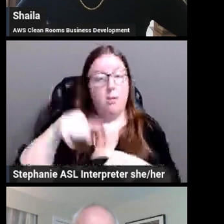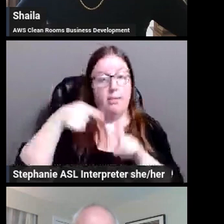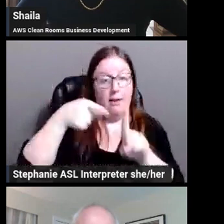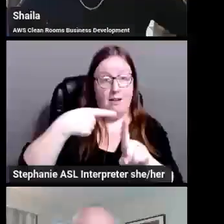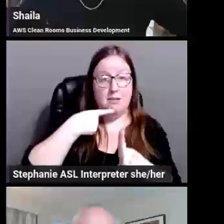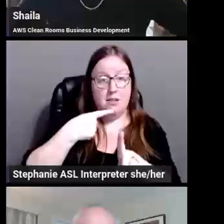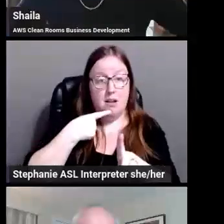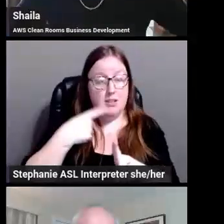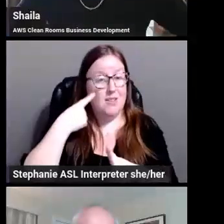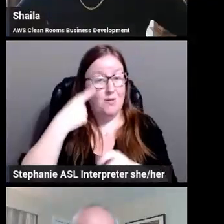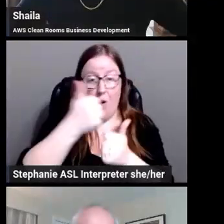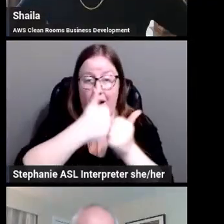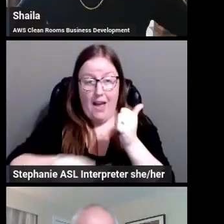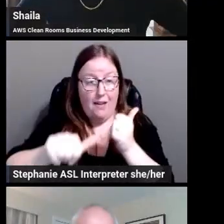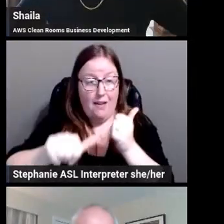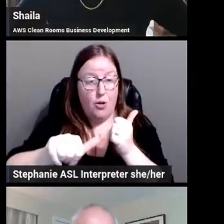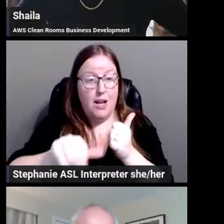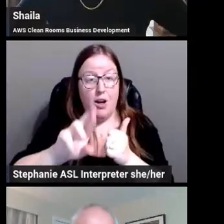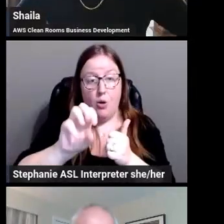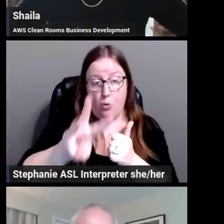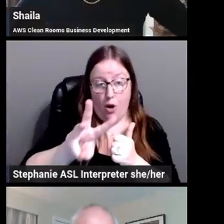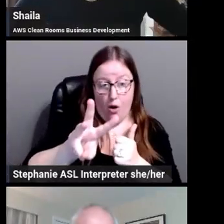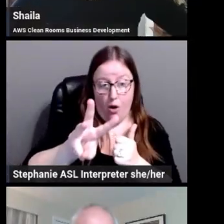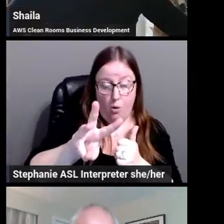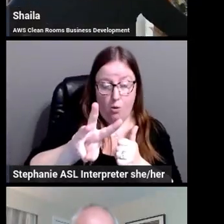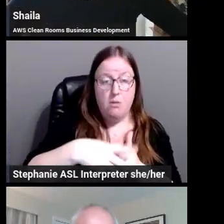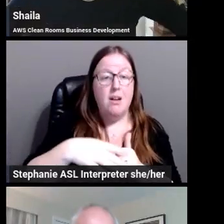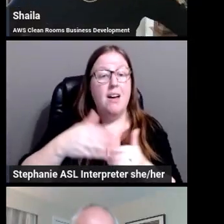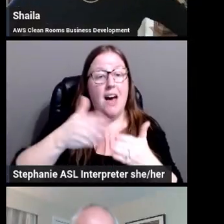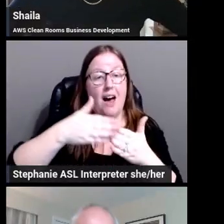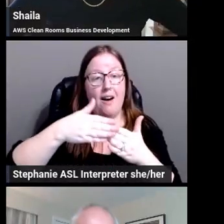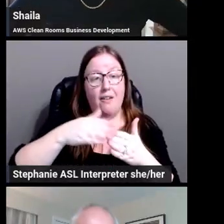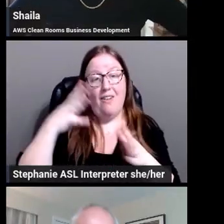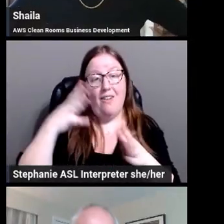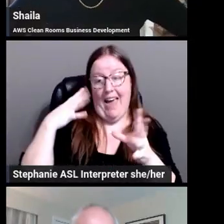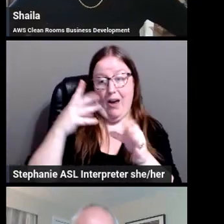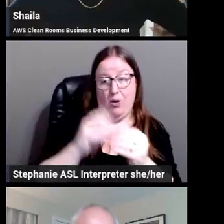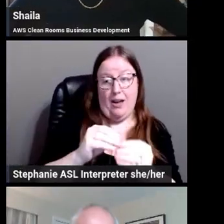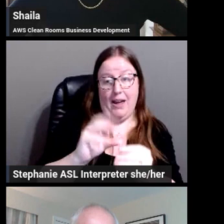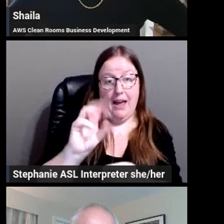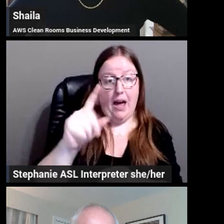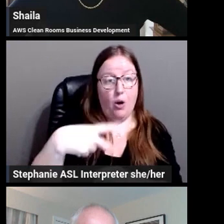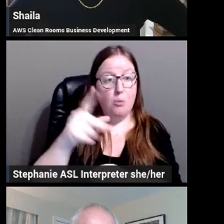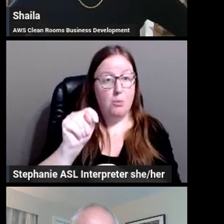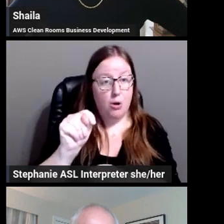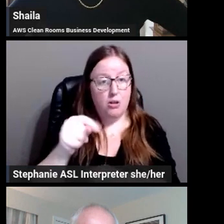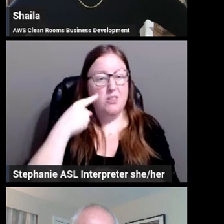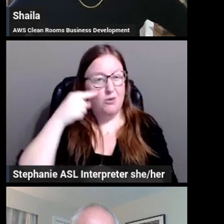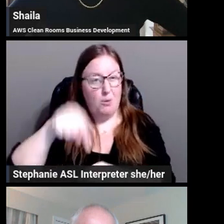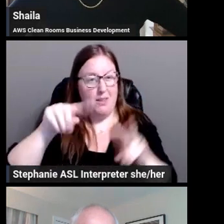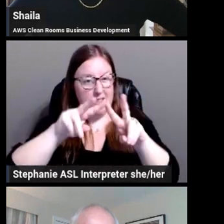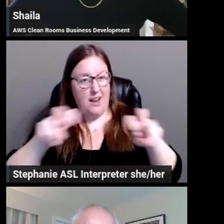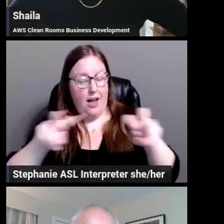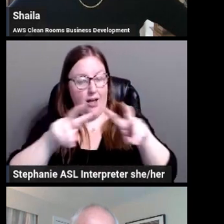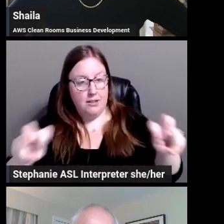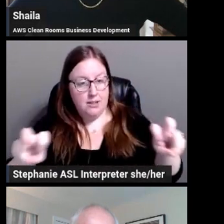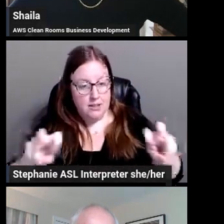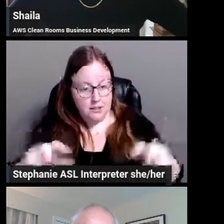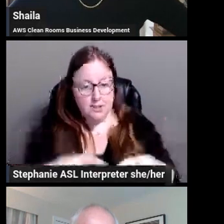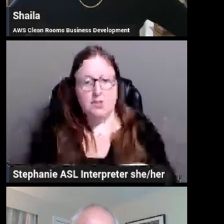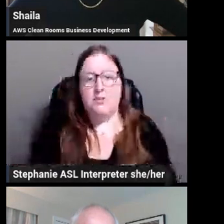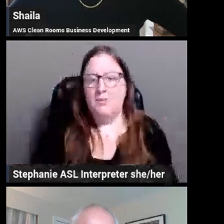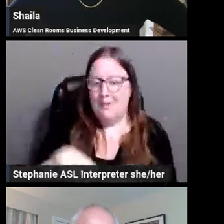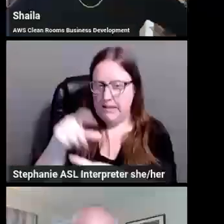for every row of aggregate output that a customer derives from this analysis, it will need